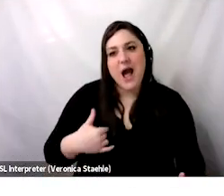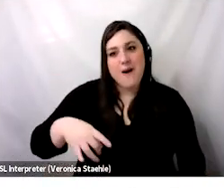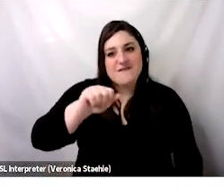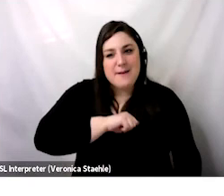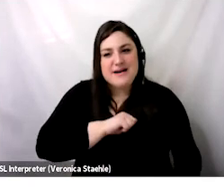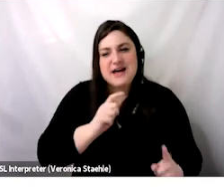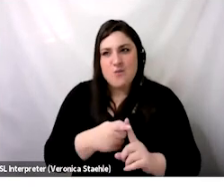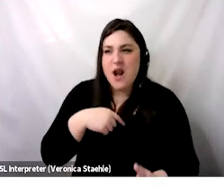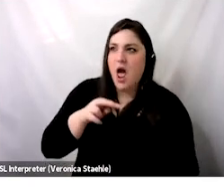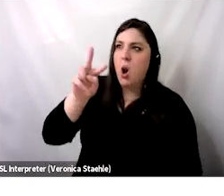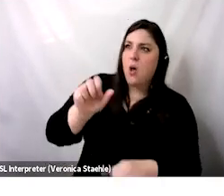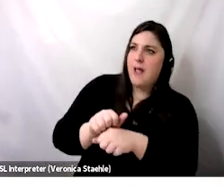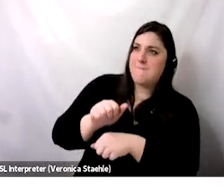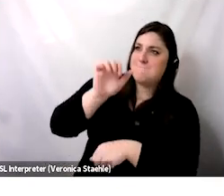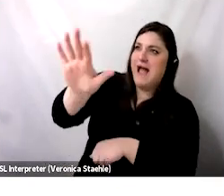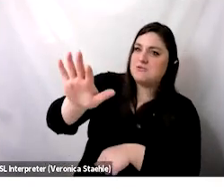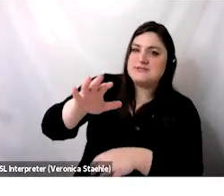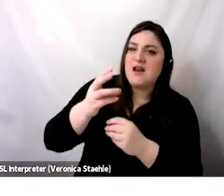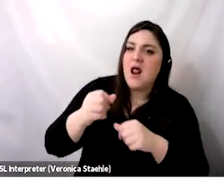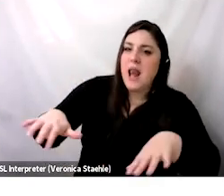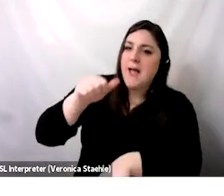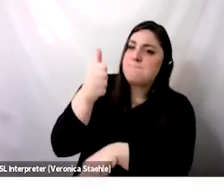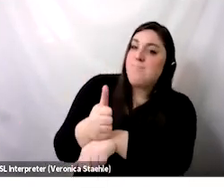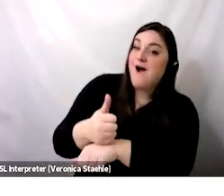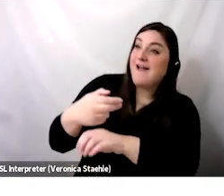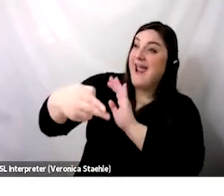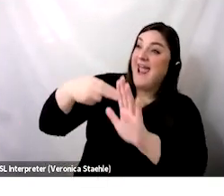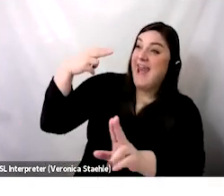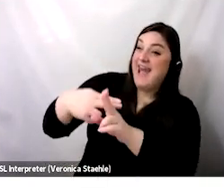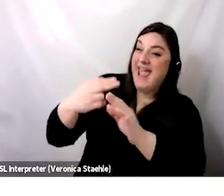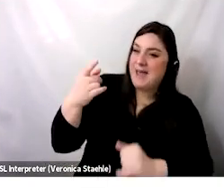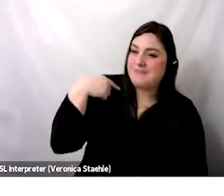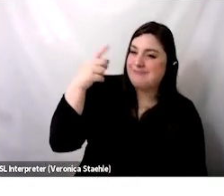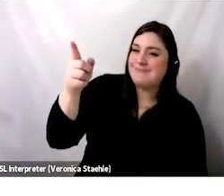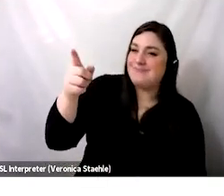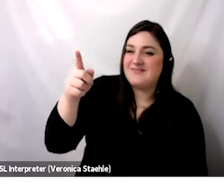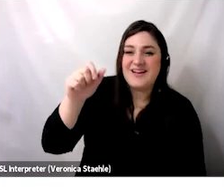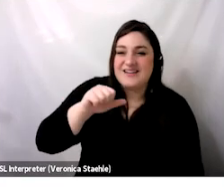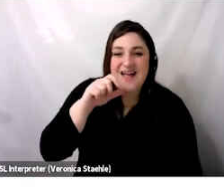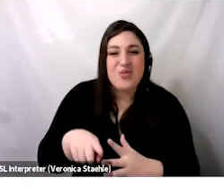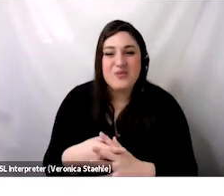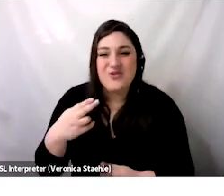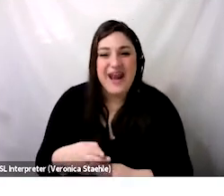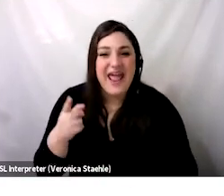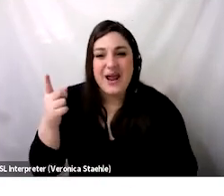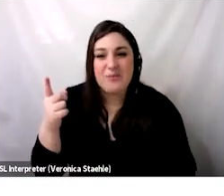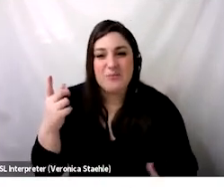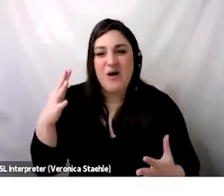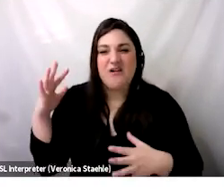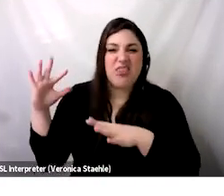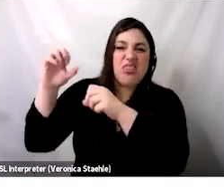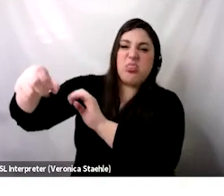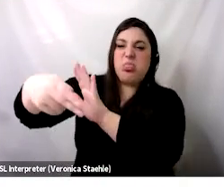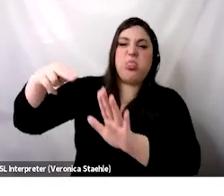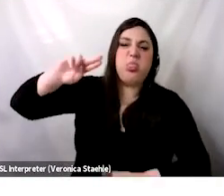like, that wasn't the original name, right? You know? And so it's crazy to think